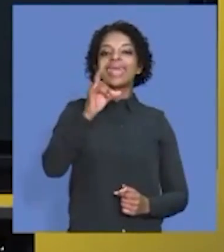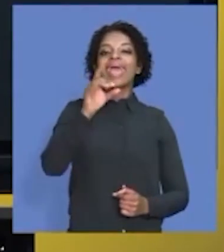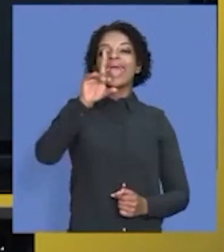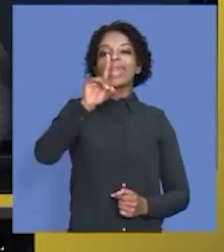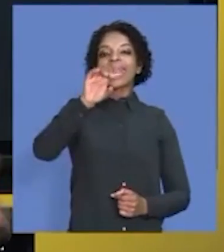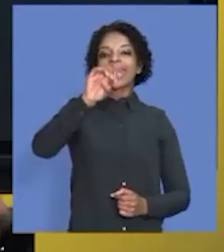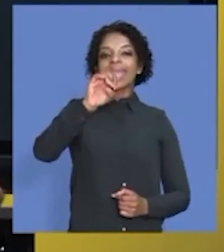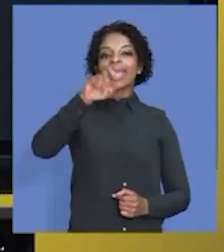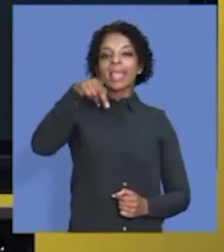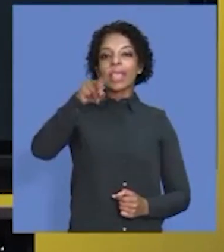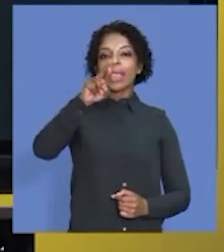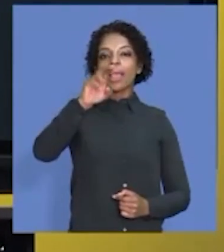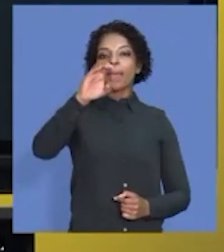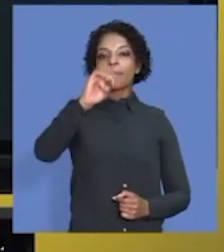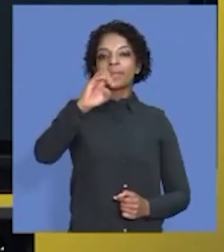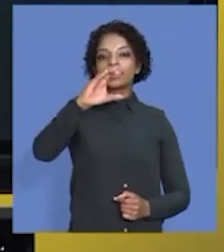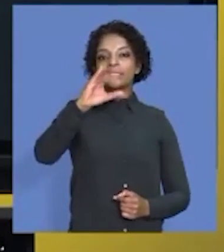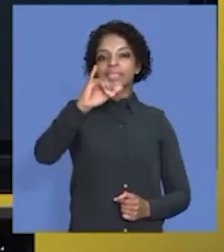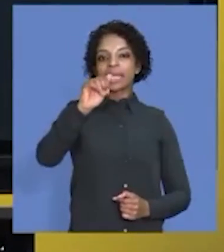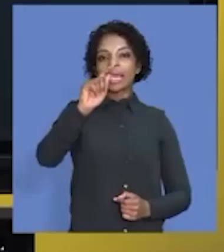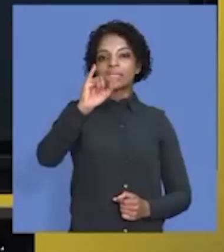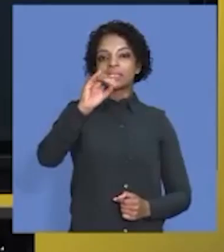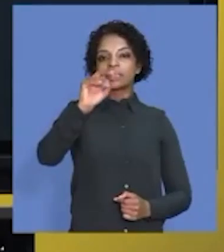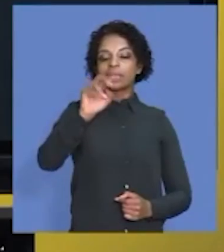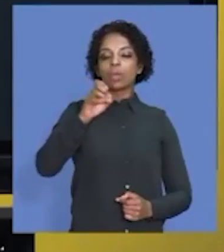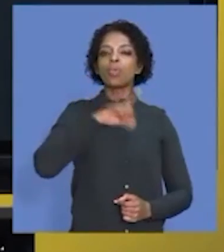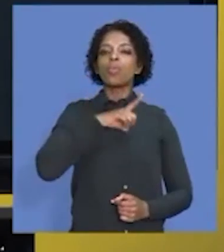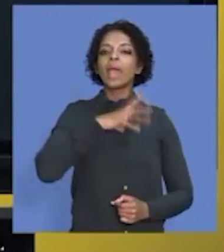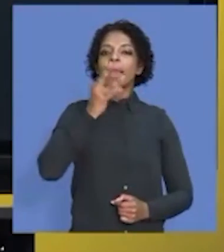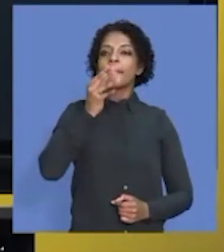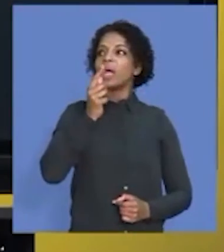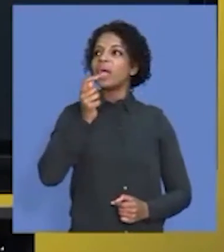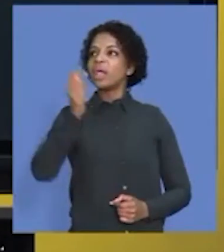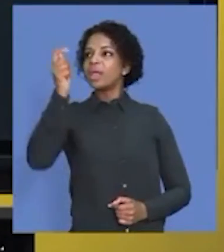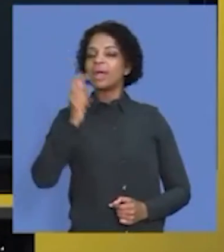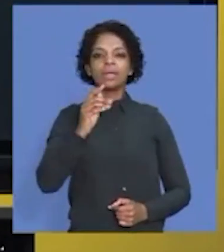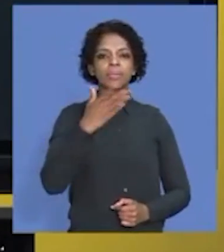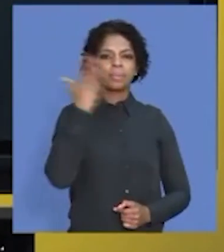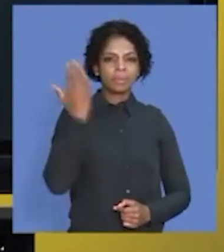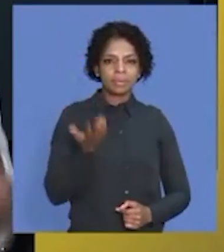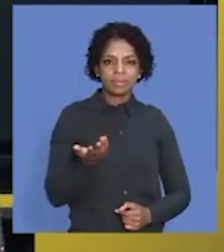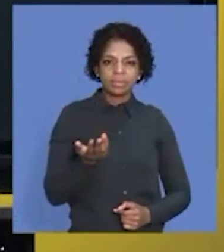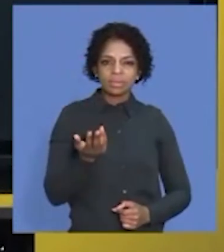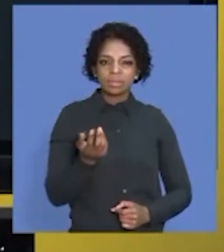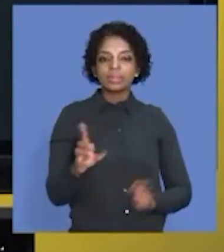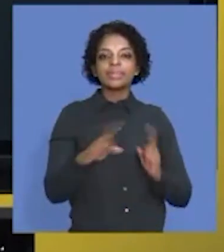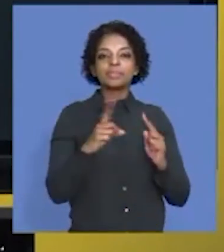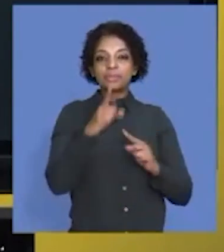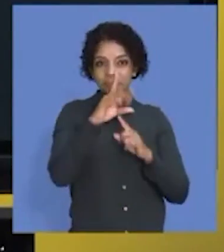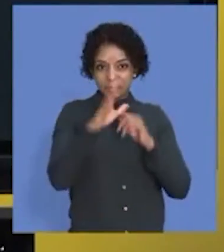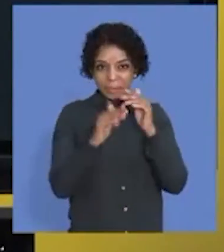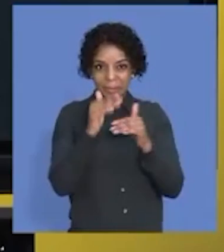money left the business. It's an imputed entry. It's a book entry. In other words, you process an